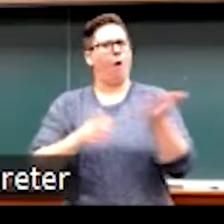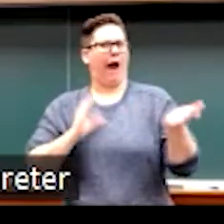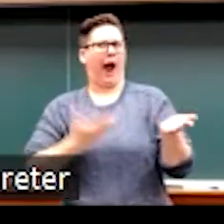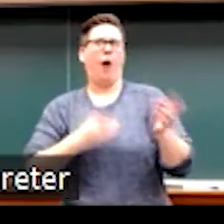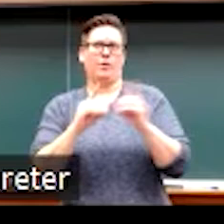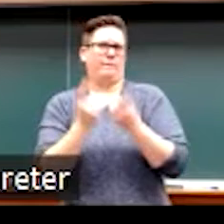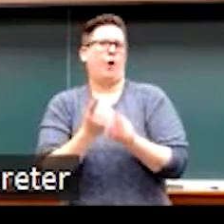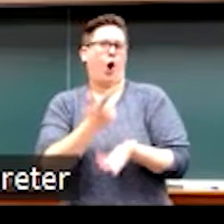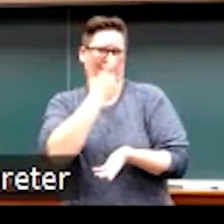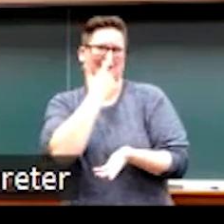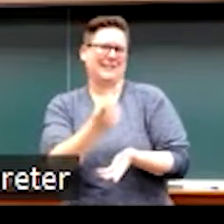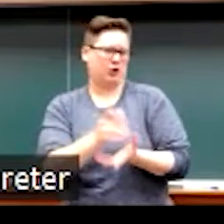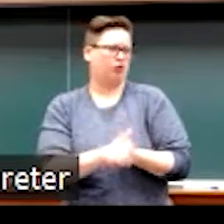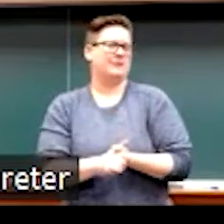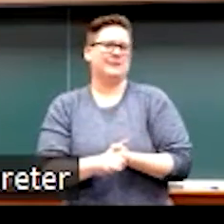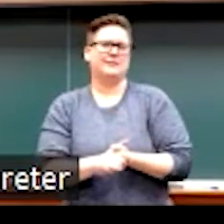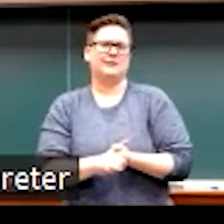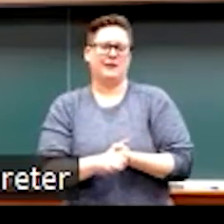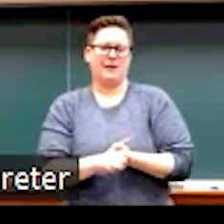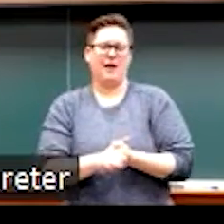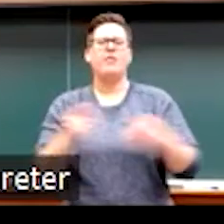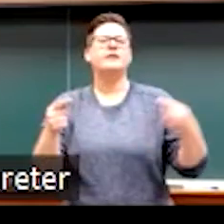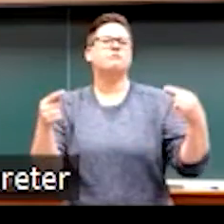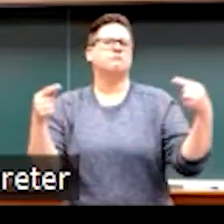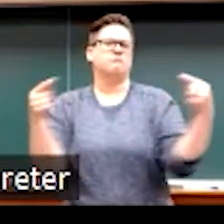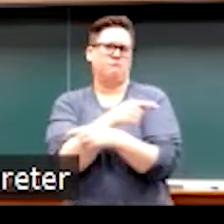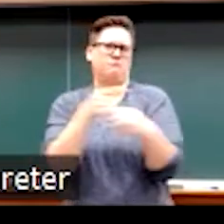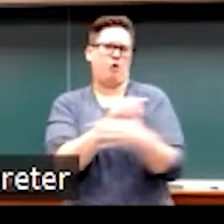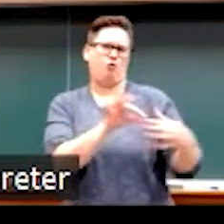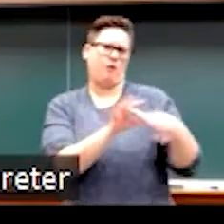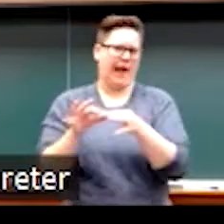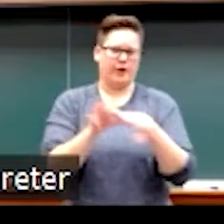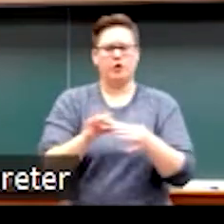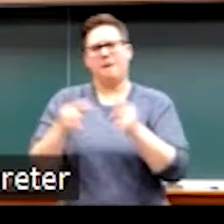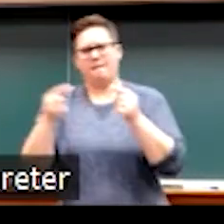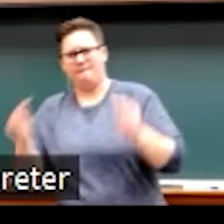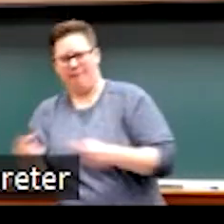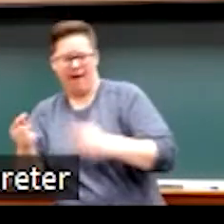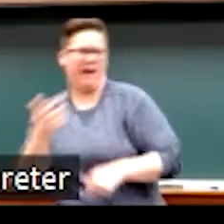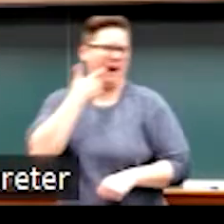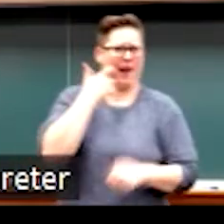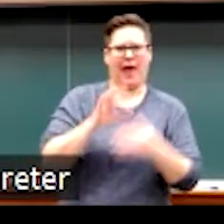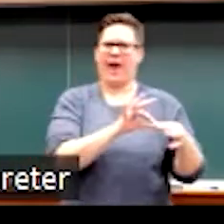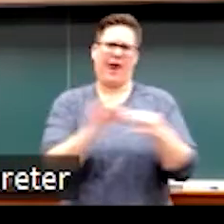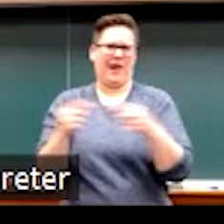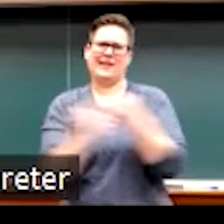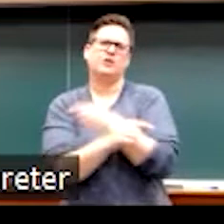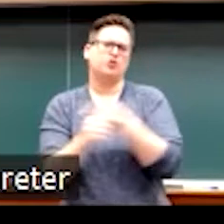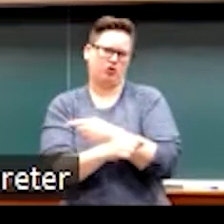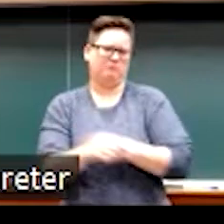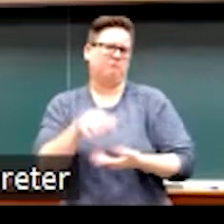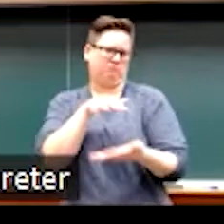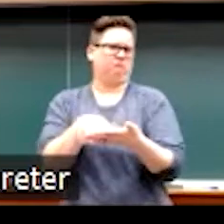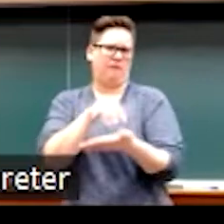department is really interested, this bi-directional relationship between pain and addiction. And